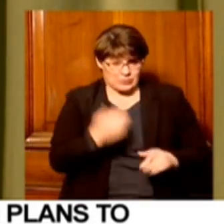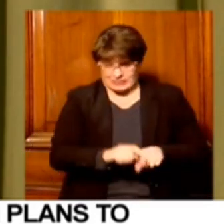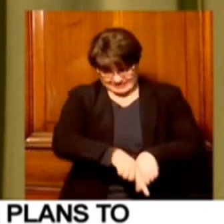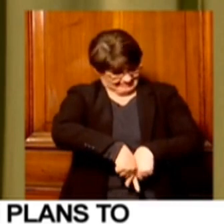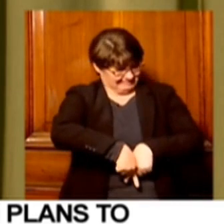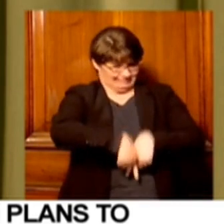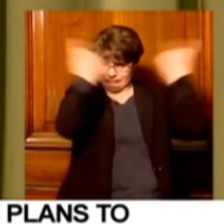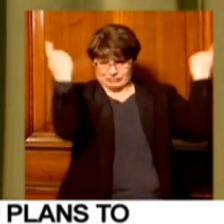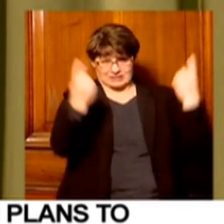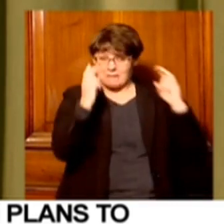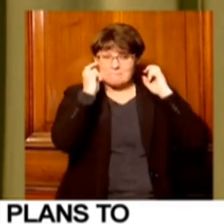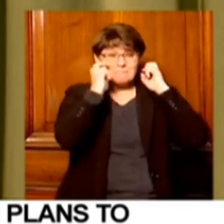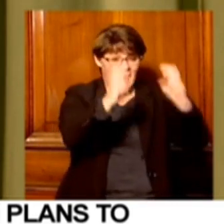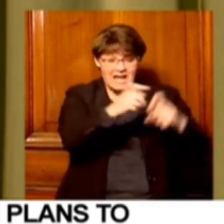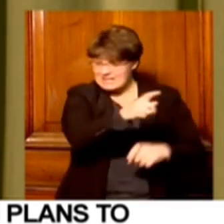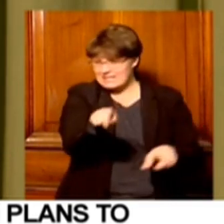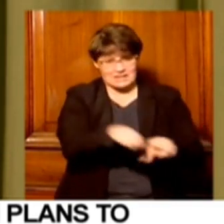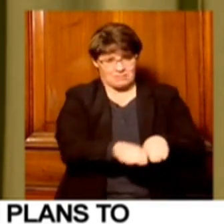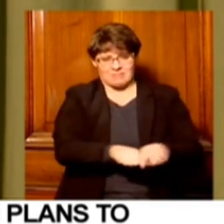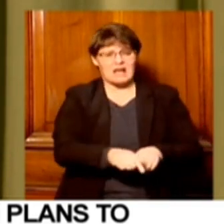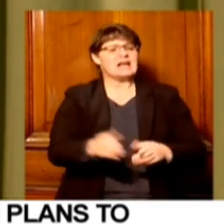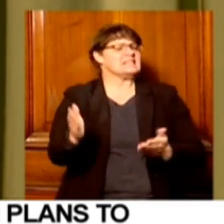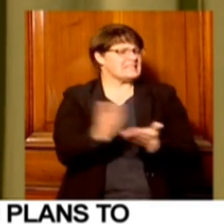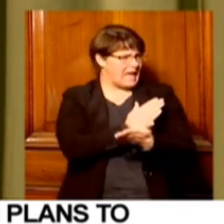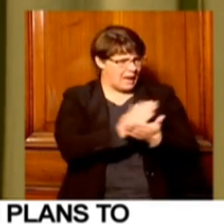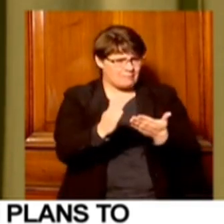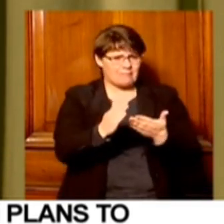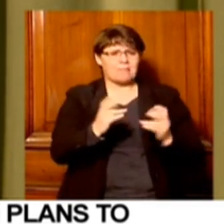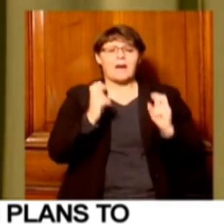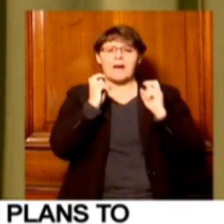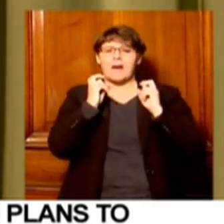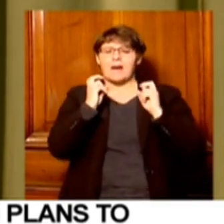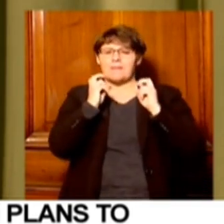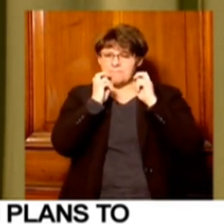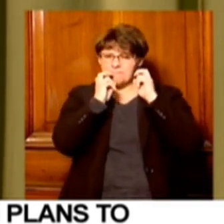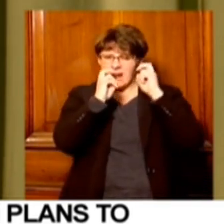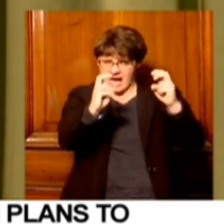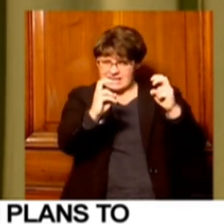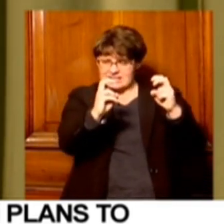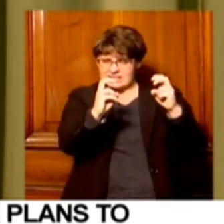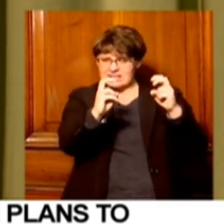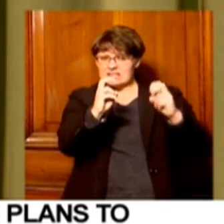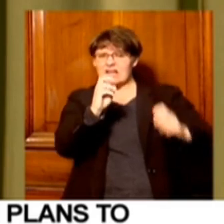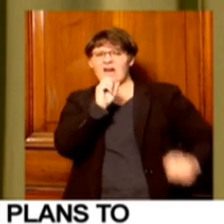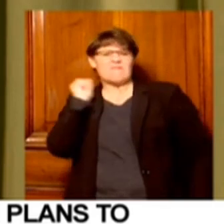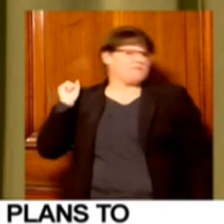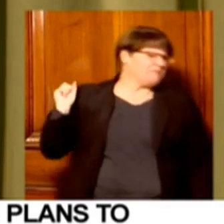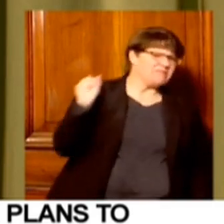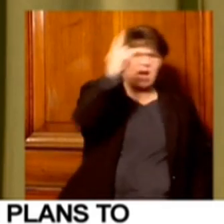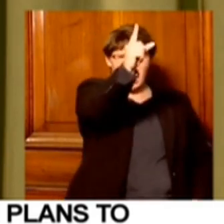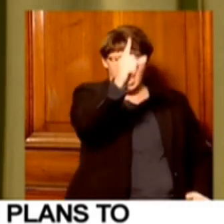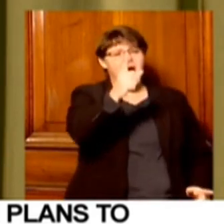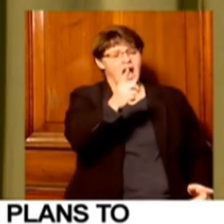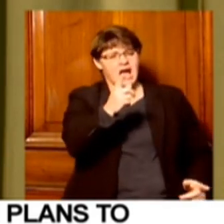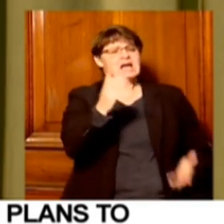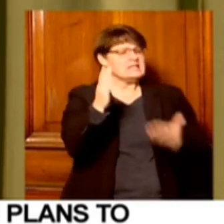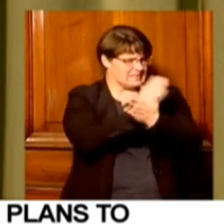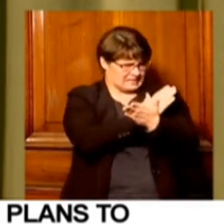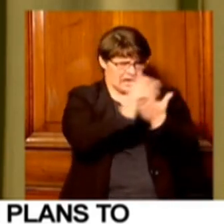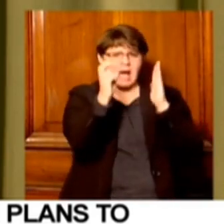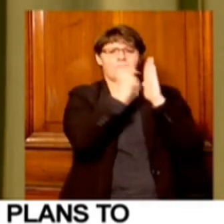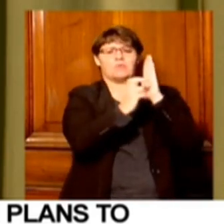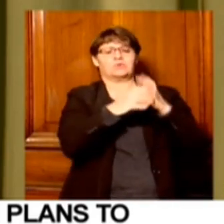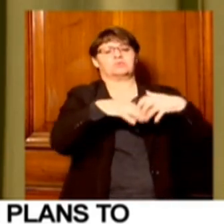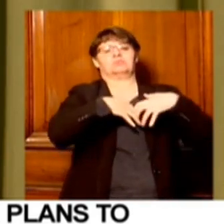most buses. But on some long-distance buses, we also see high levels of compliance with established drills